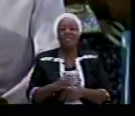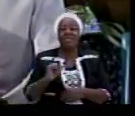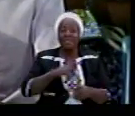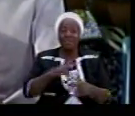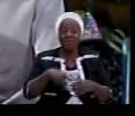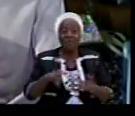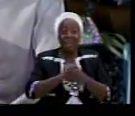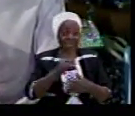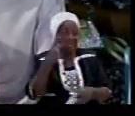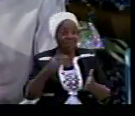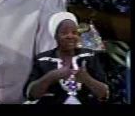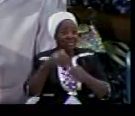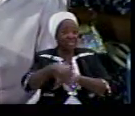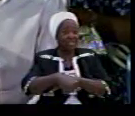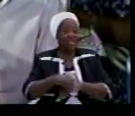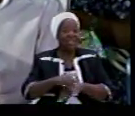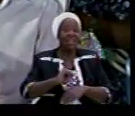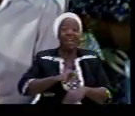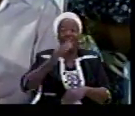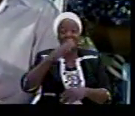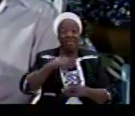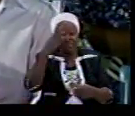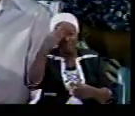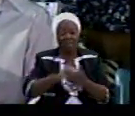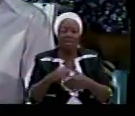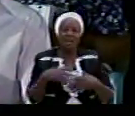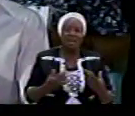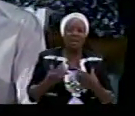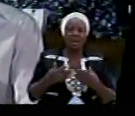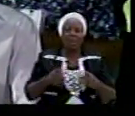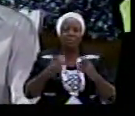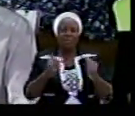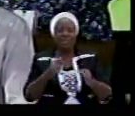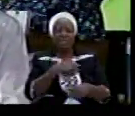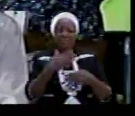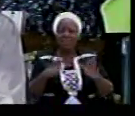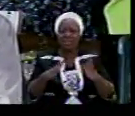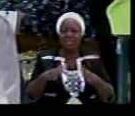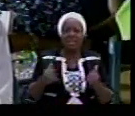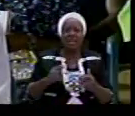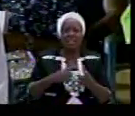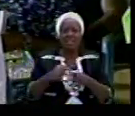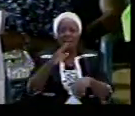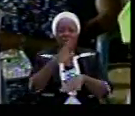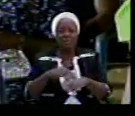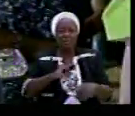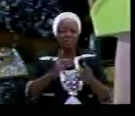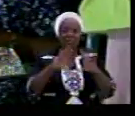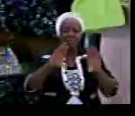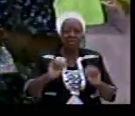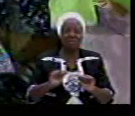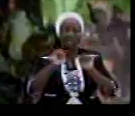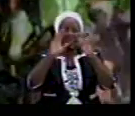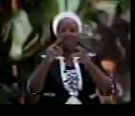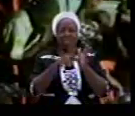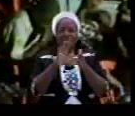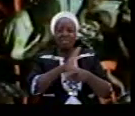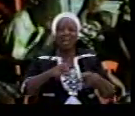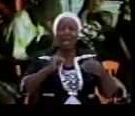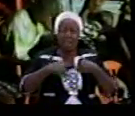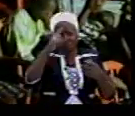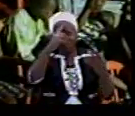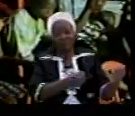finish and then they make the altar call. I have faith tonight. It will forgive my sin. I have faith to